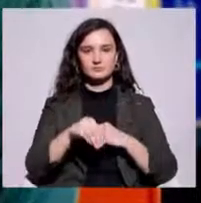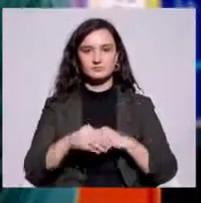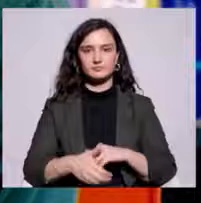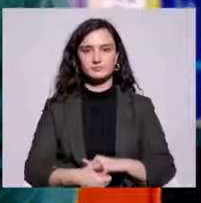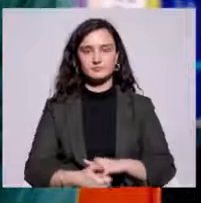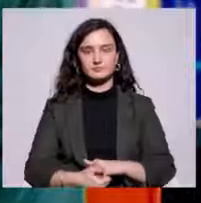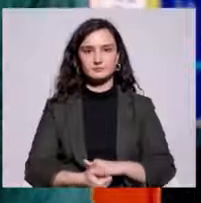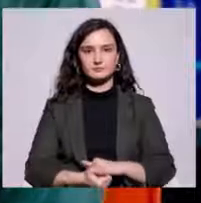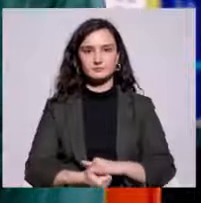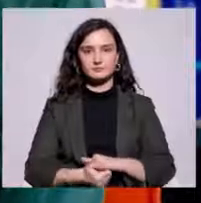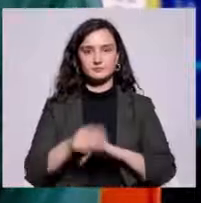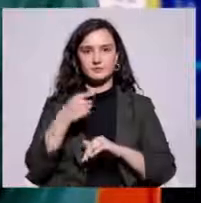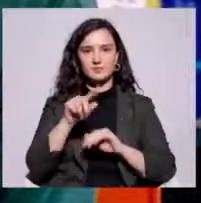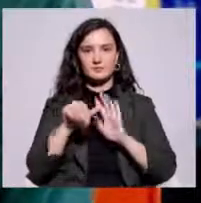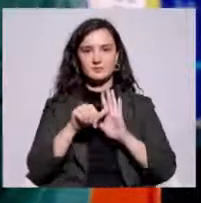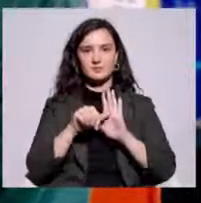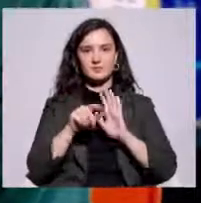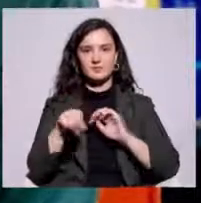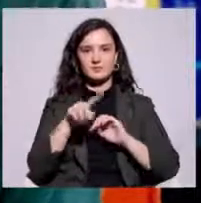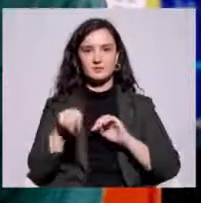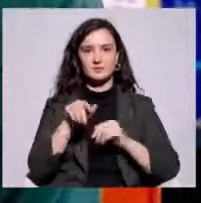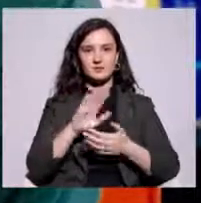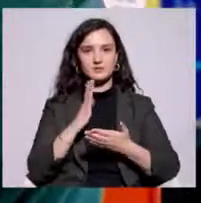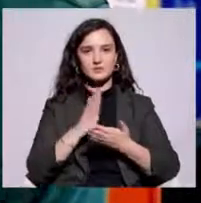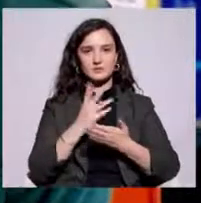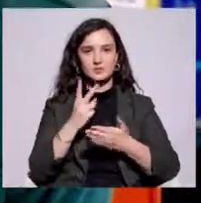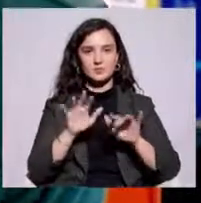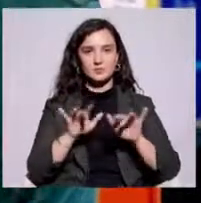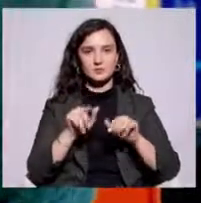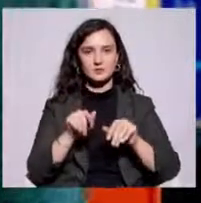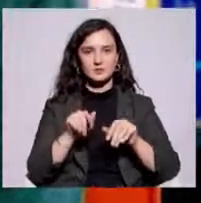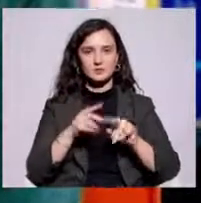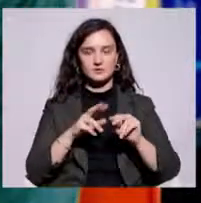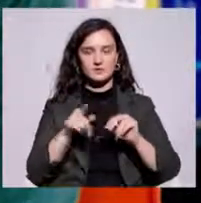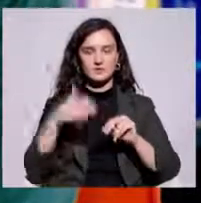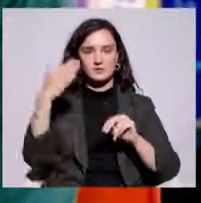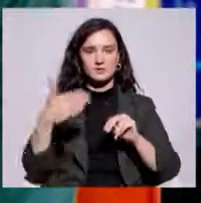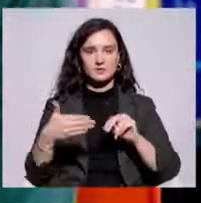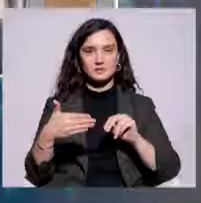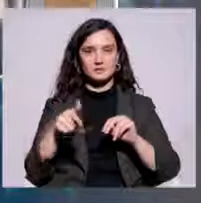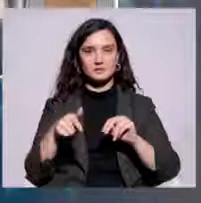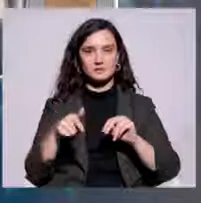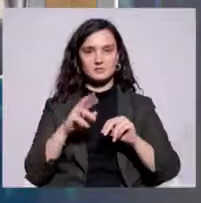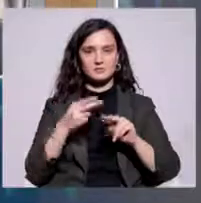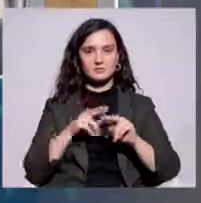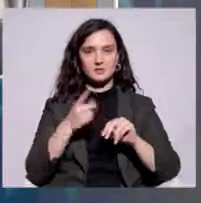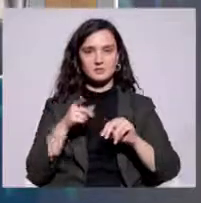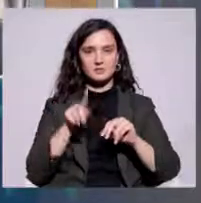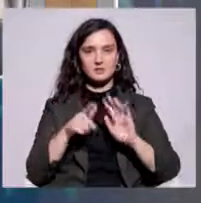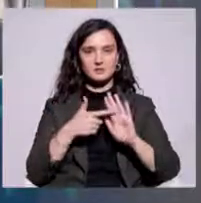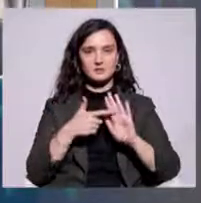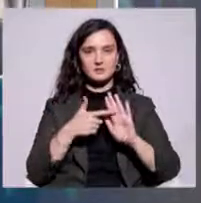floor. And number 6, there aren't 2 computers on the desk. And the